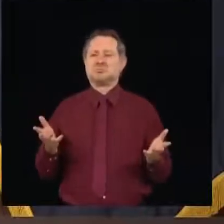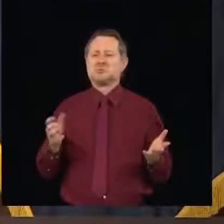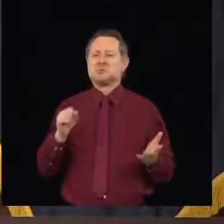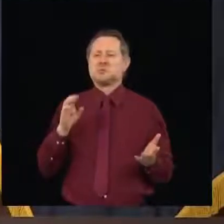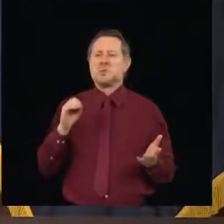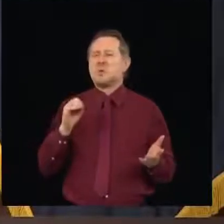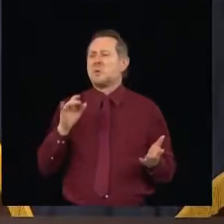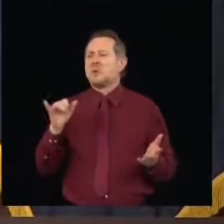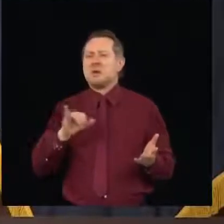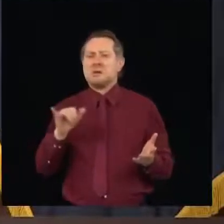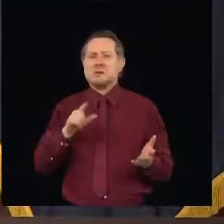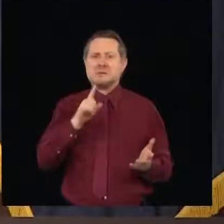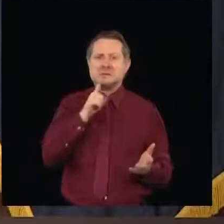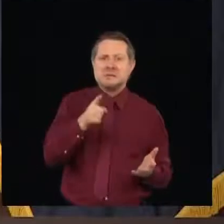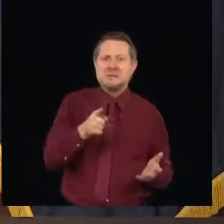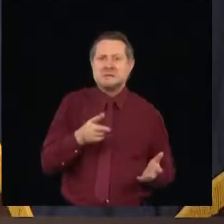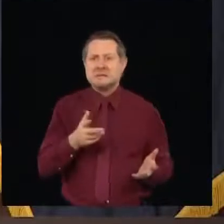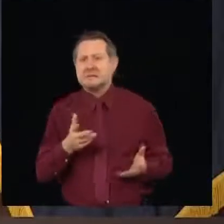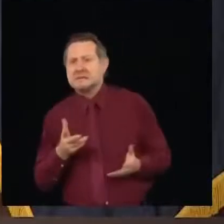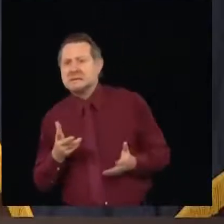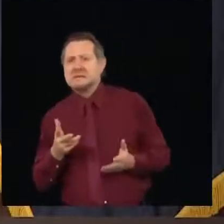of